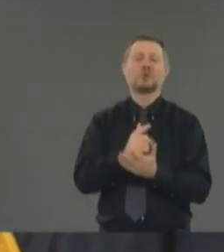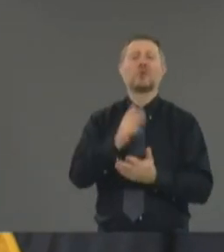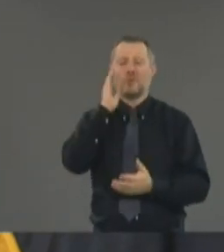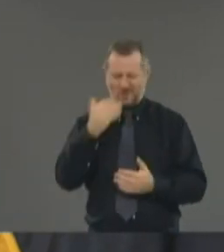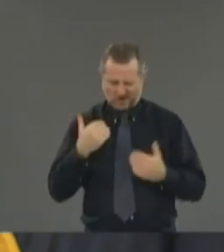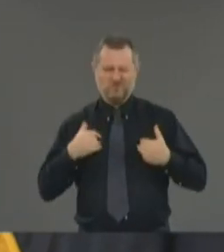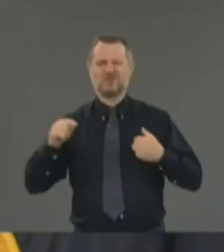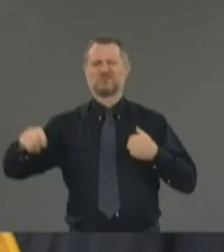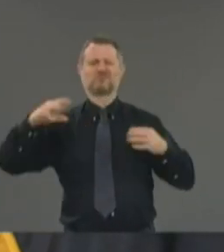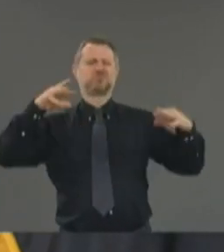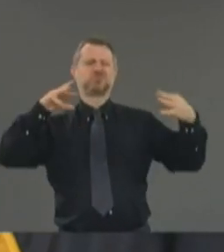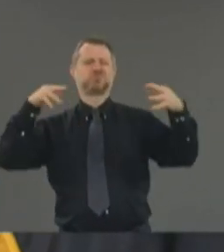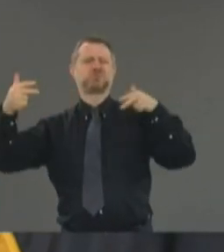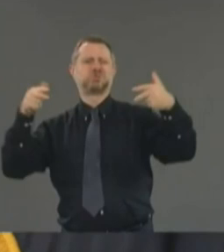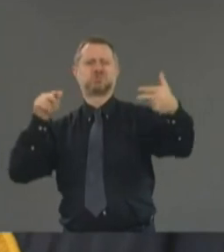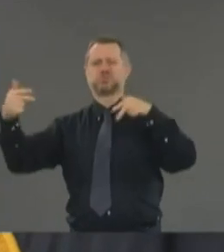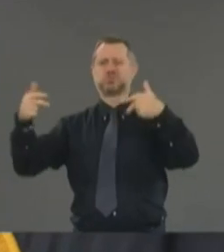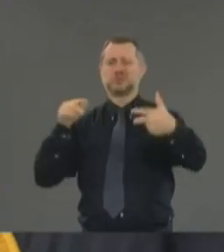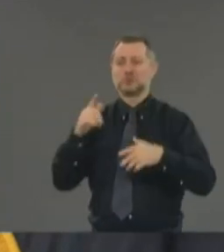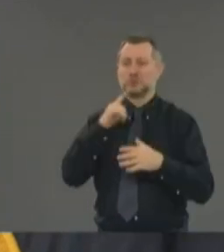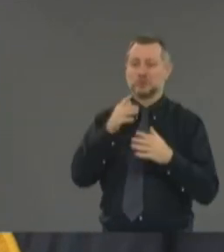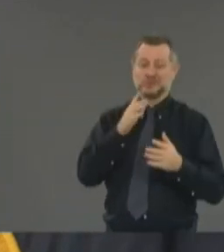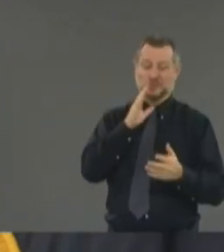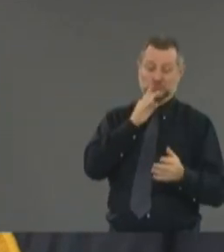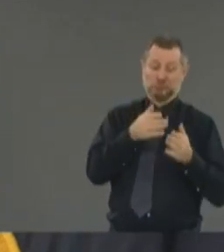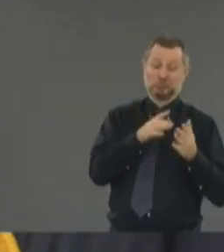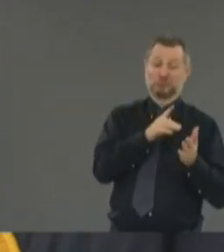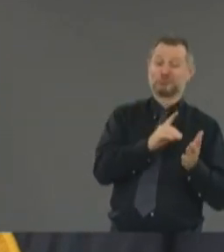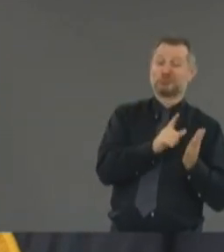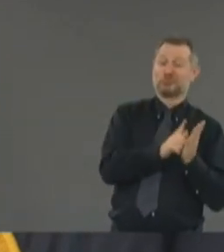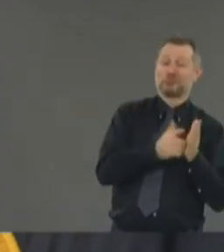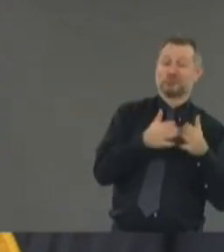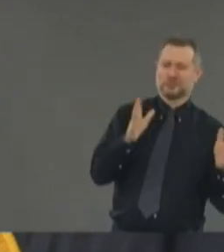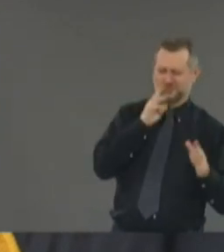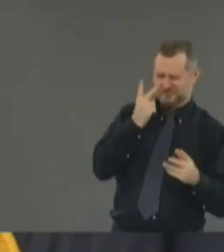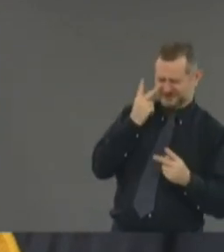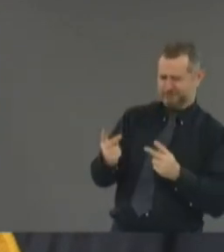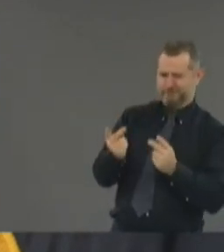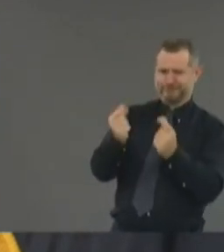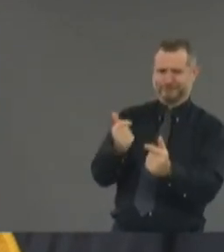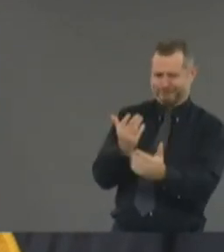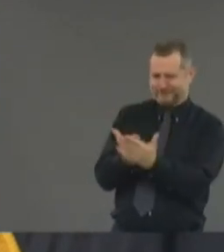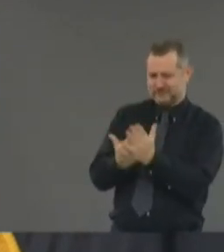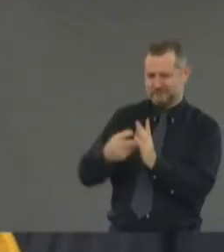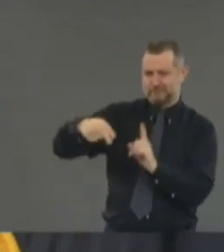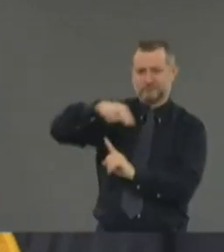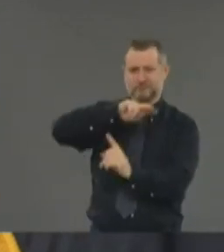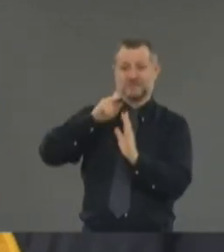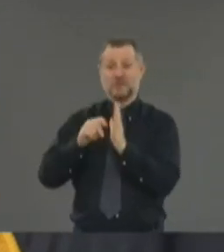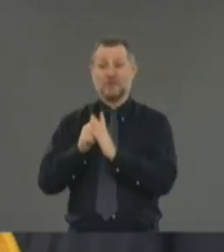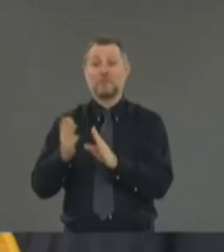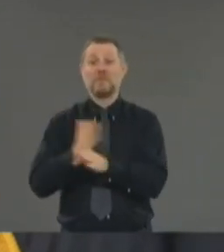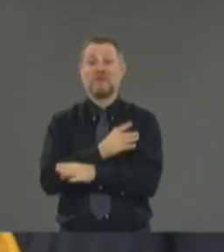and the Attorney General is going to look at it tonight. That's where we are. Before you go out there tonight,